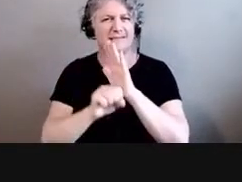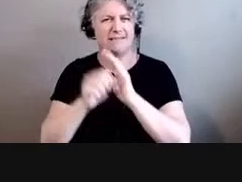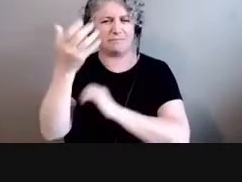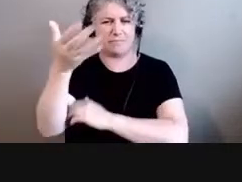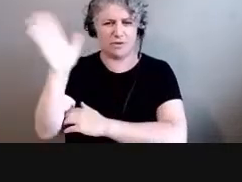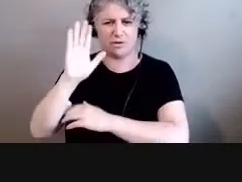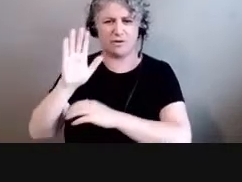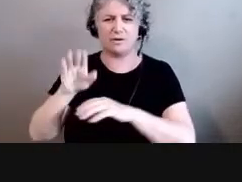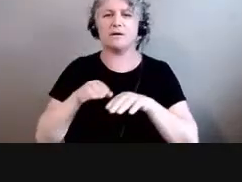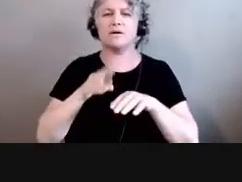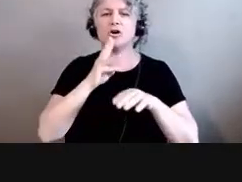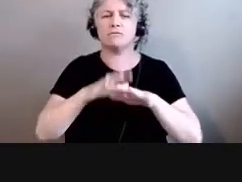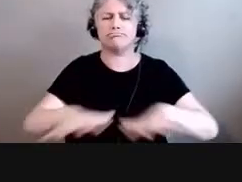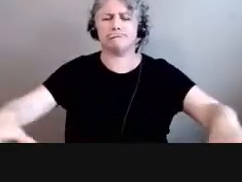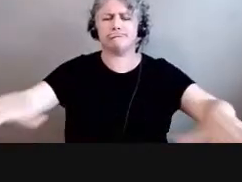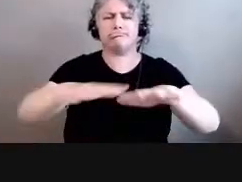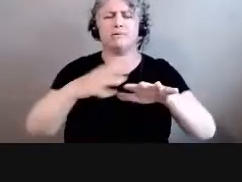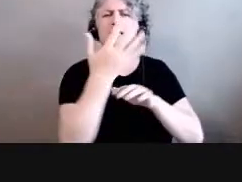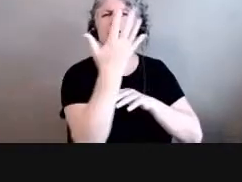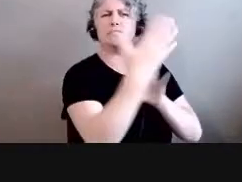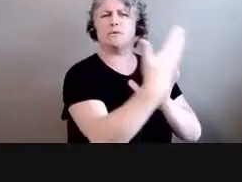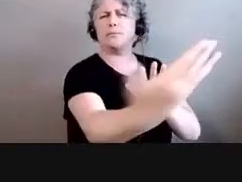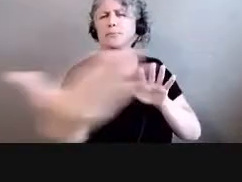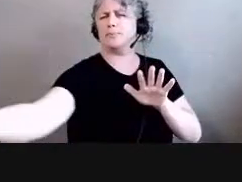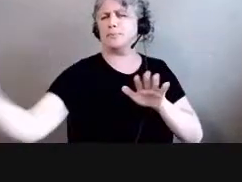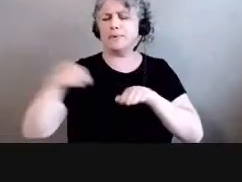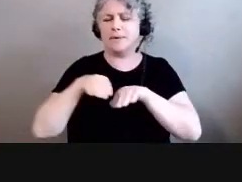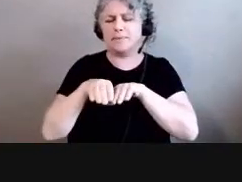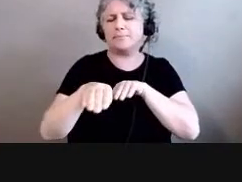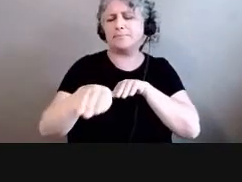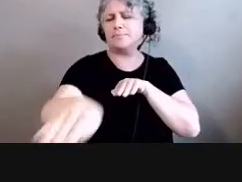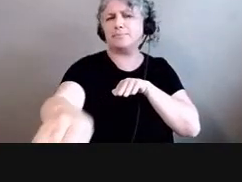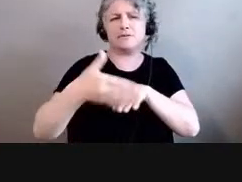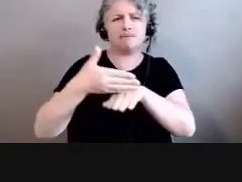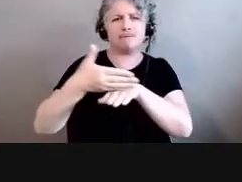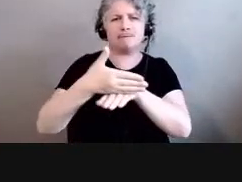leading into the lake, trees in the background with a mountain.